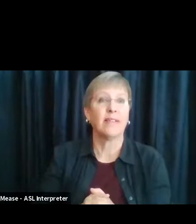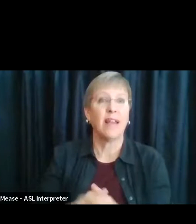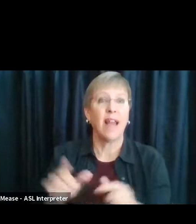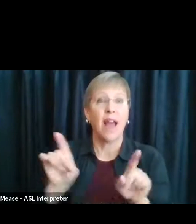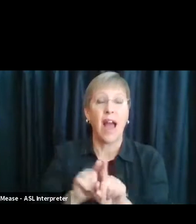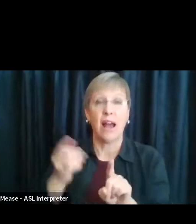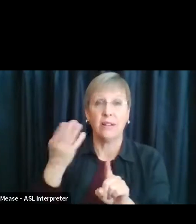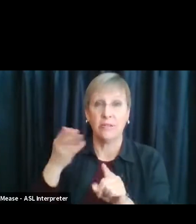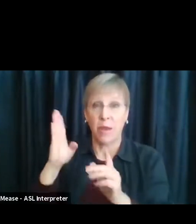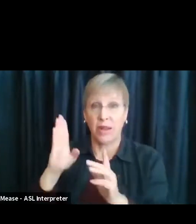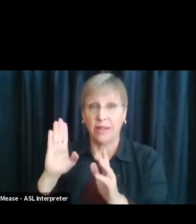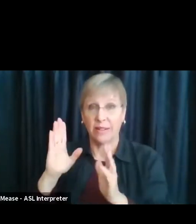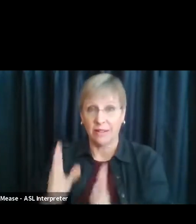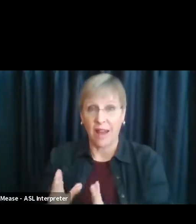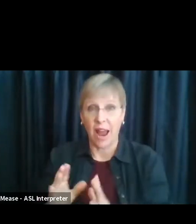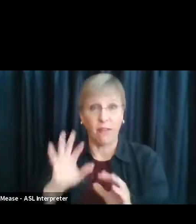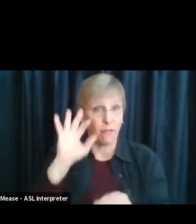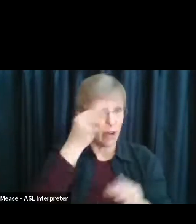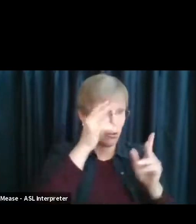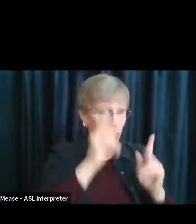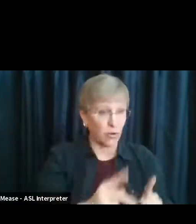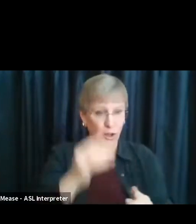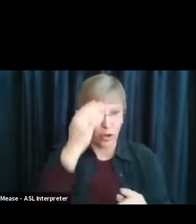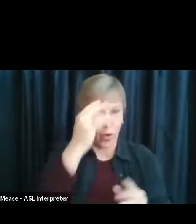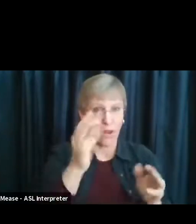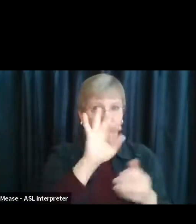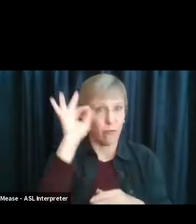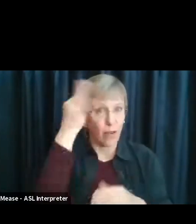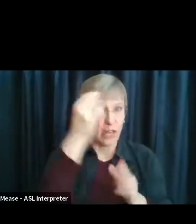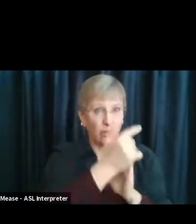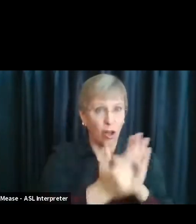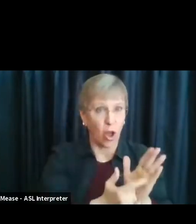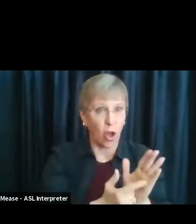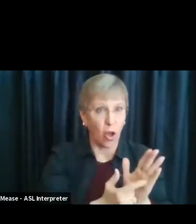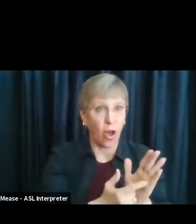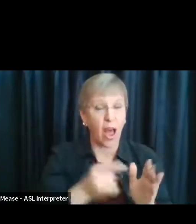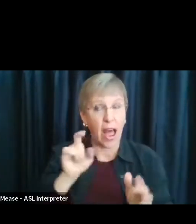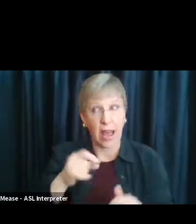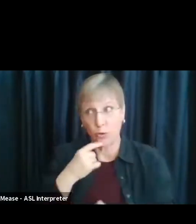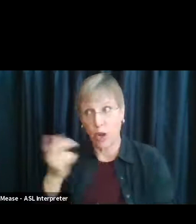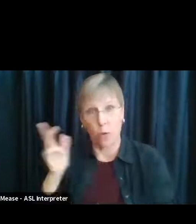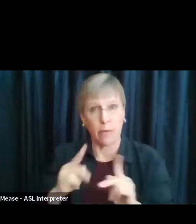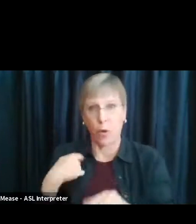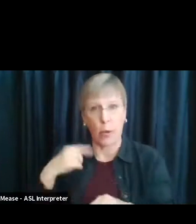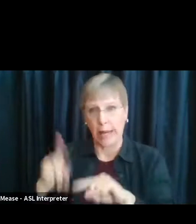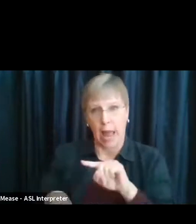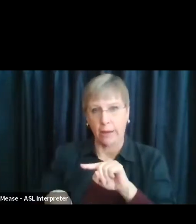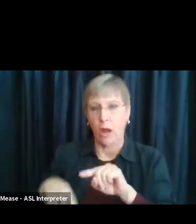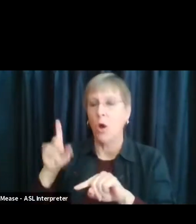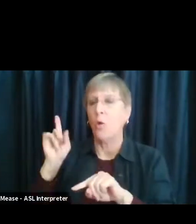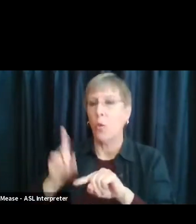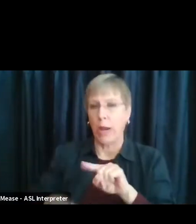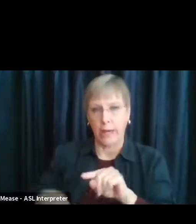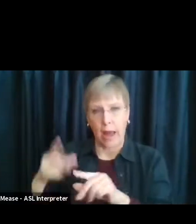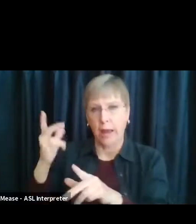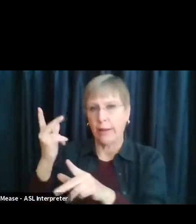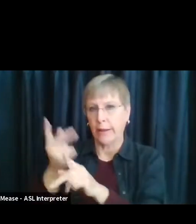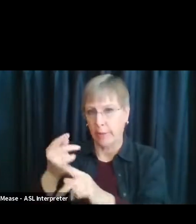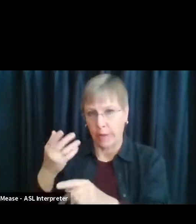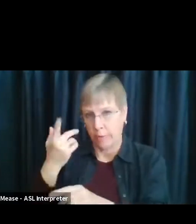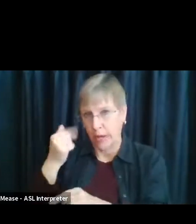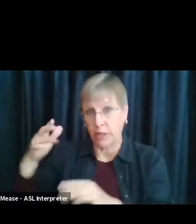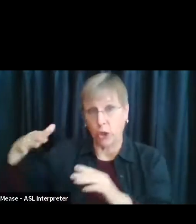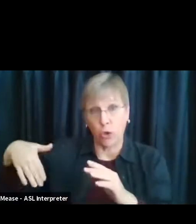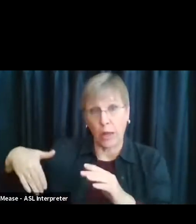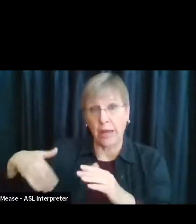Beninese and French person knowing the French law, I told most people, we can't get them because it's too late.